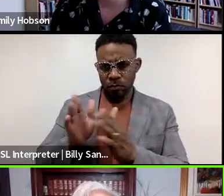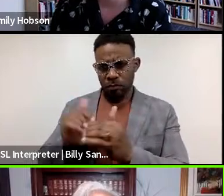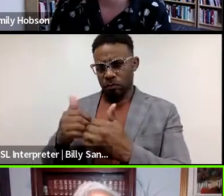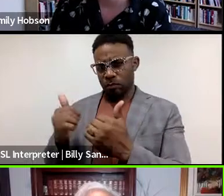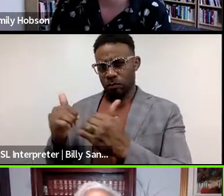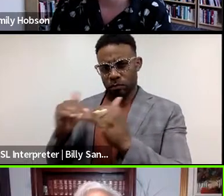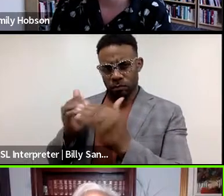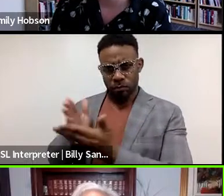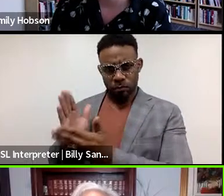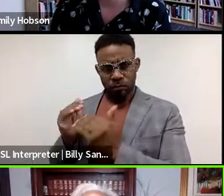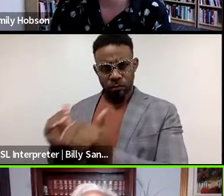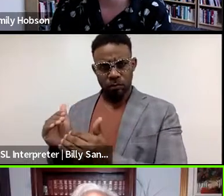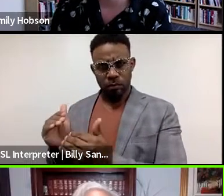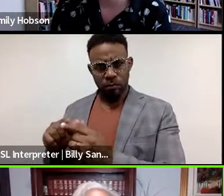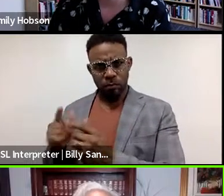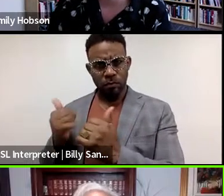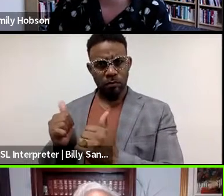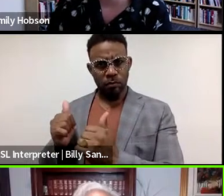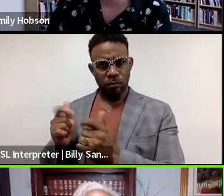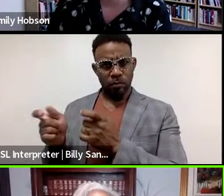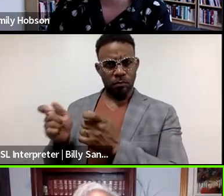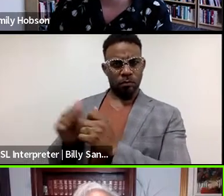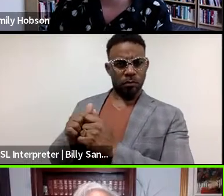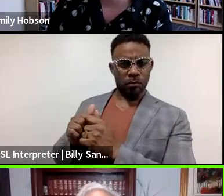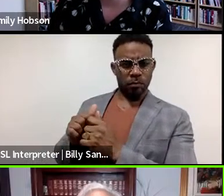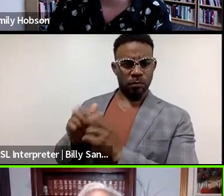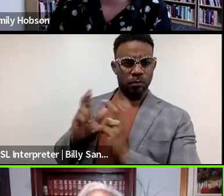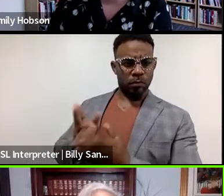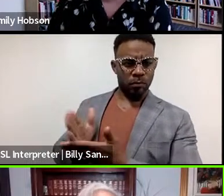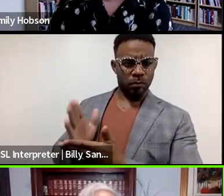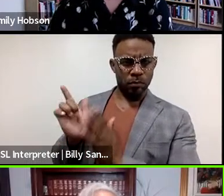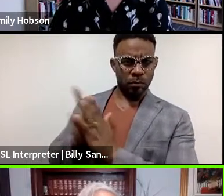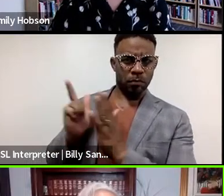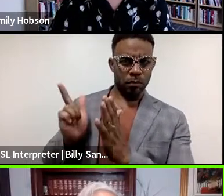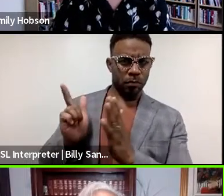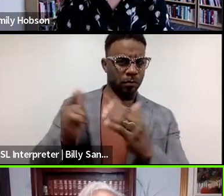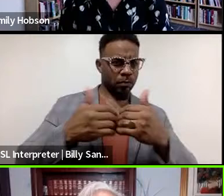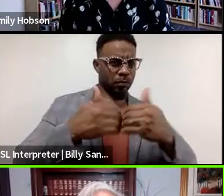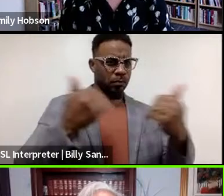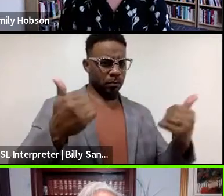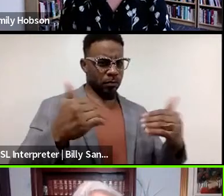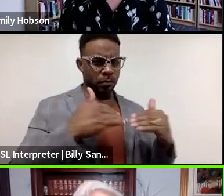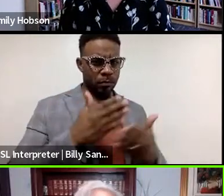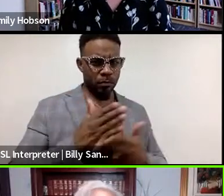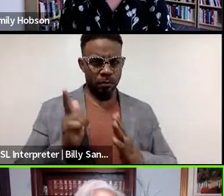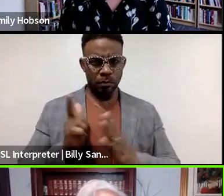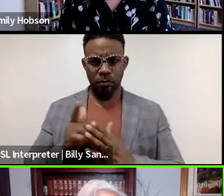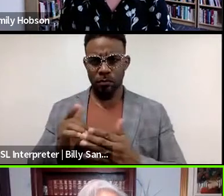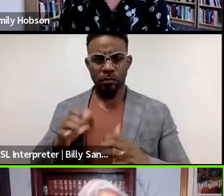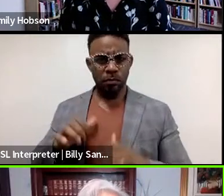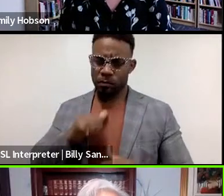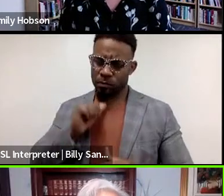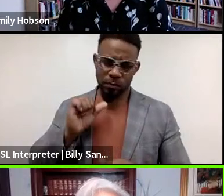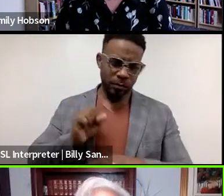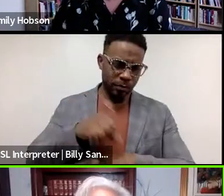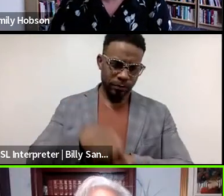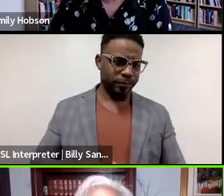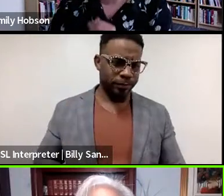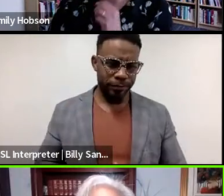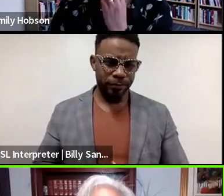civil rights platform to try to deal with this human rights violation on a civil rights platform. We have not